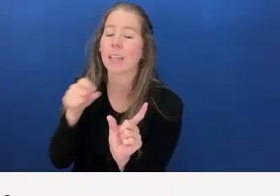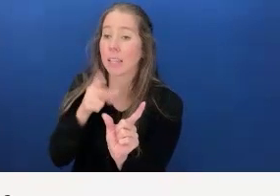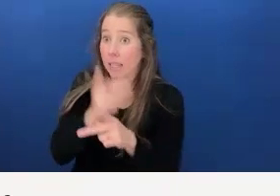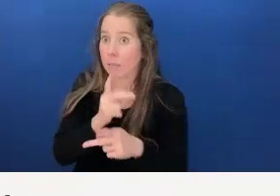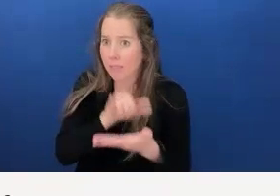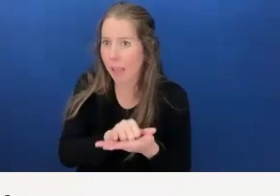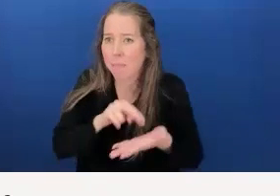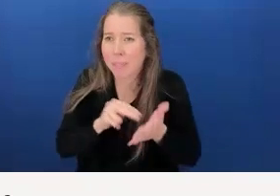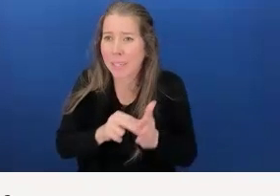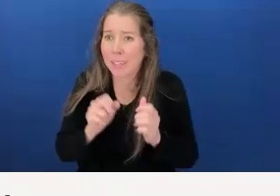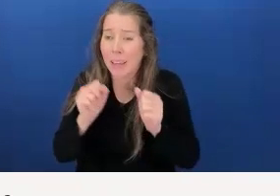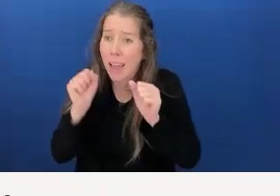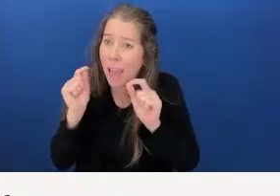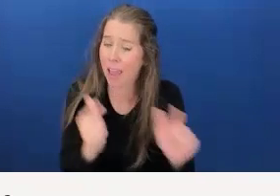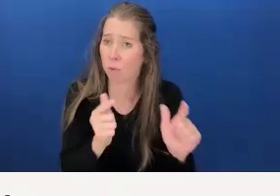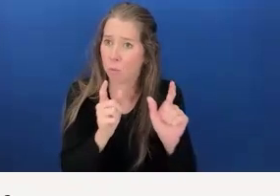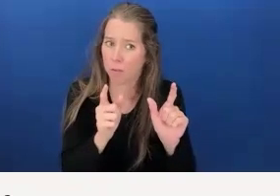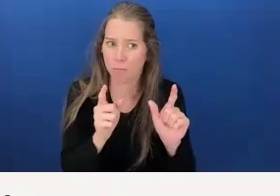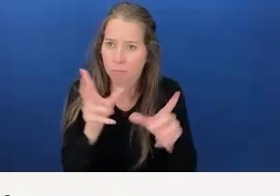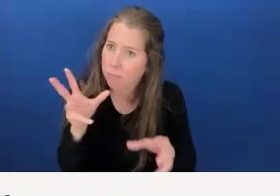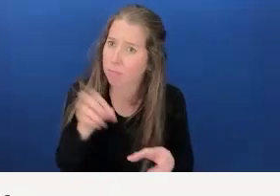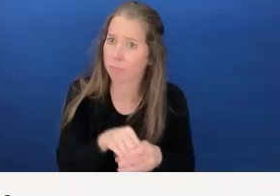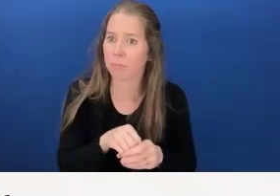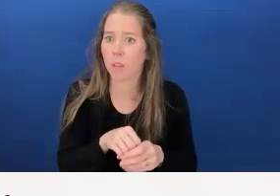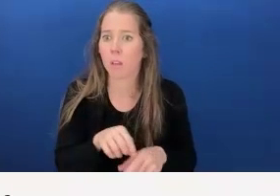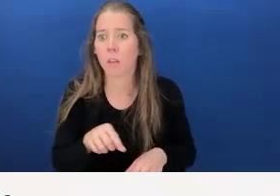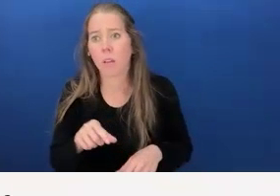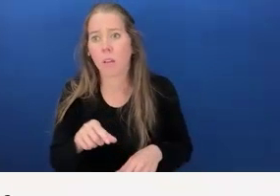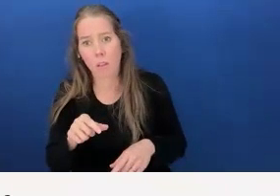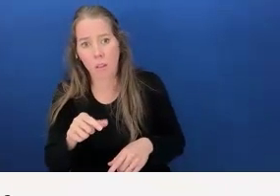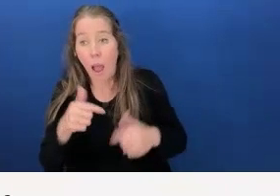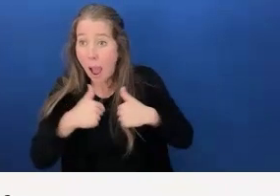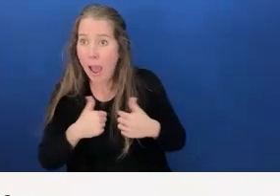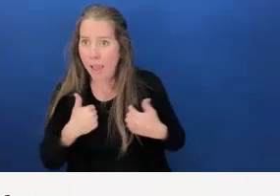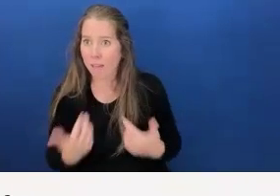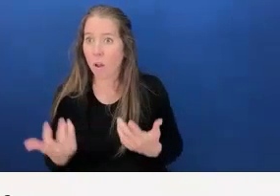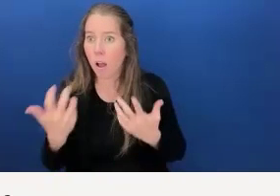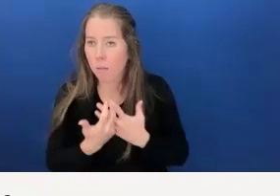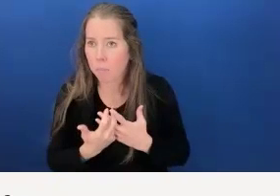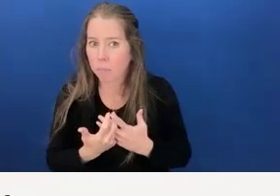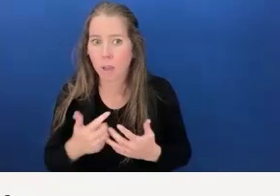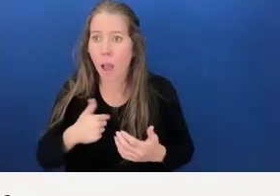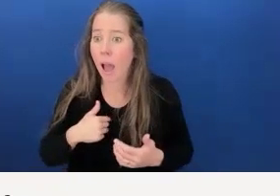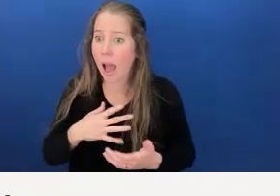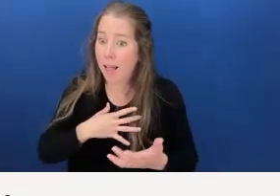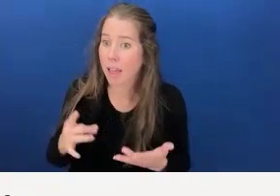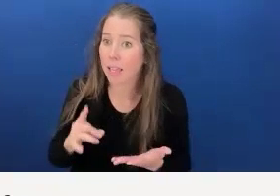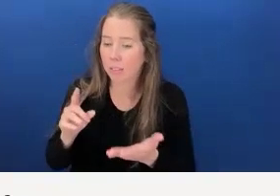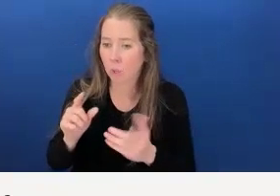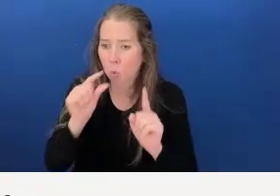everyone, right? And I have accommodations, right? I need the print to be